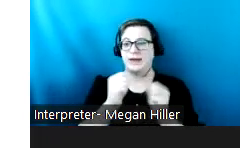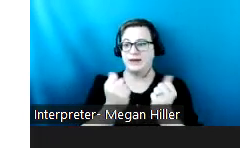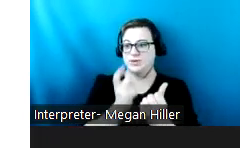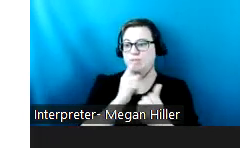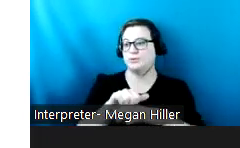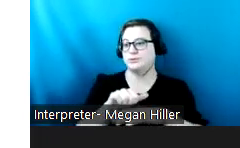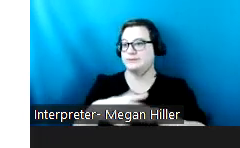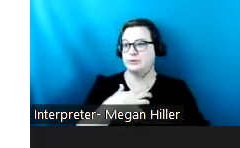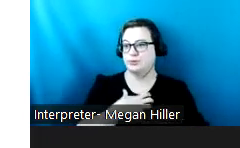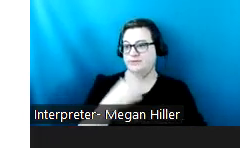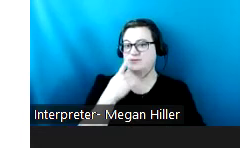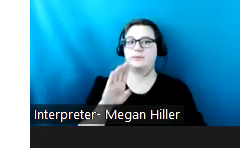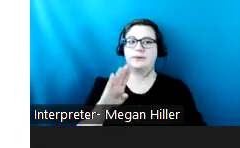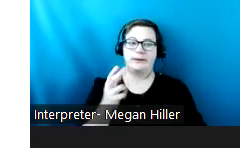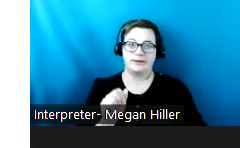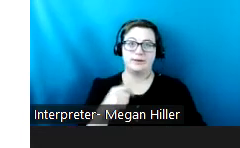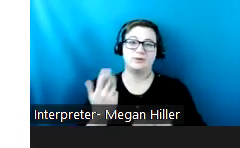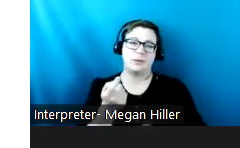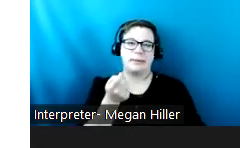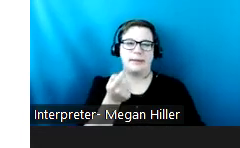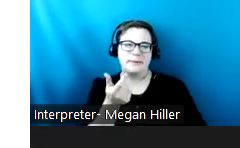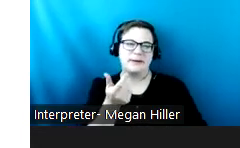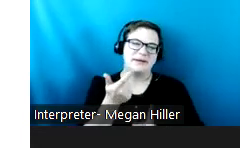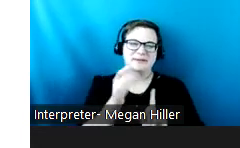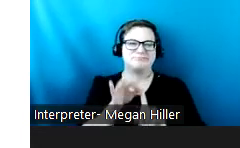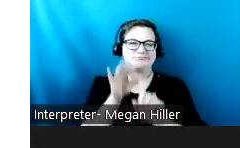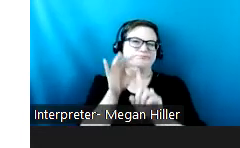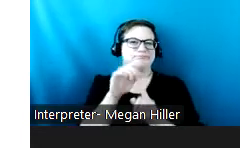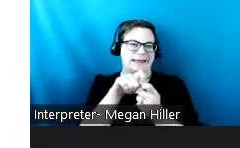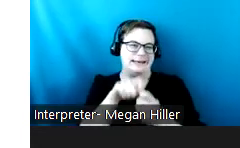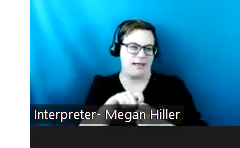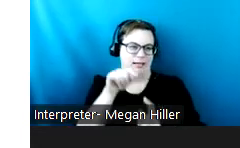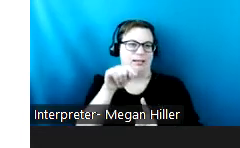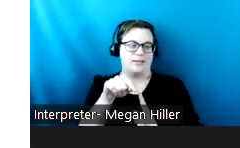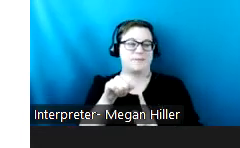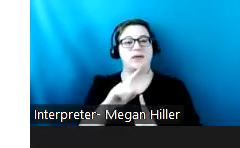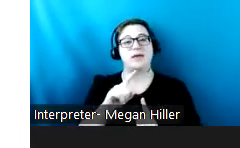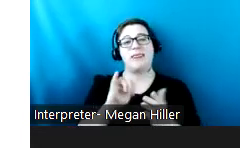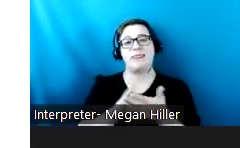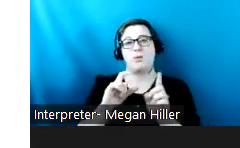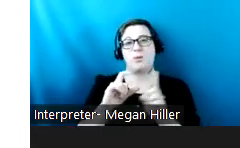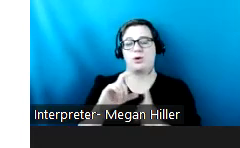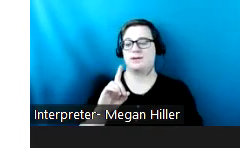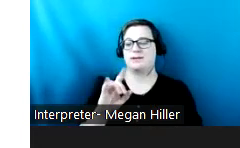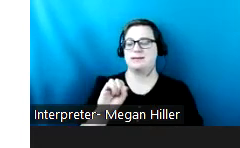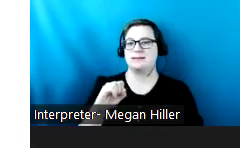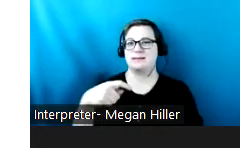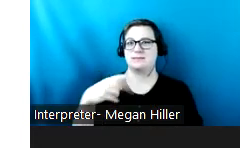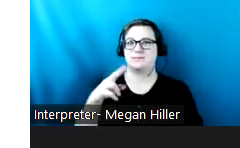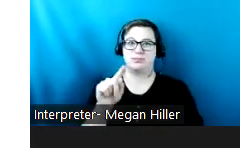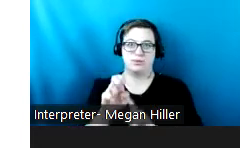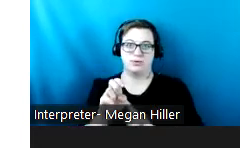to the BHA. So a little bit of a nuance here is that dispute, when we say dispute, that is an